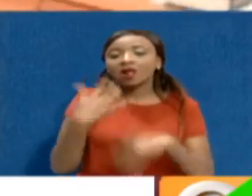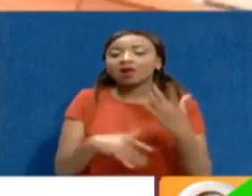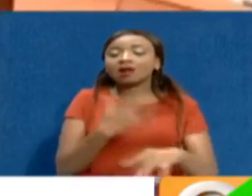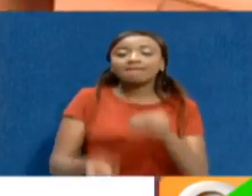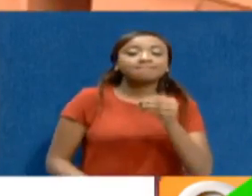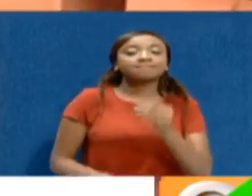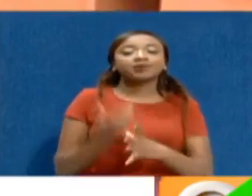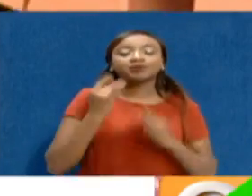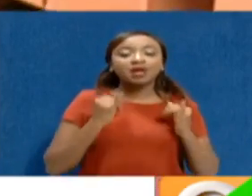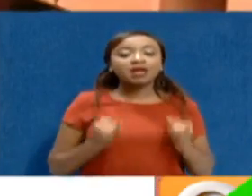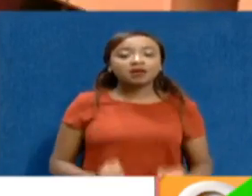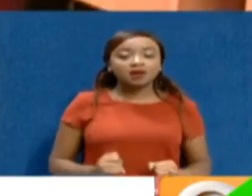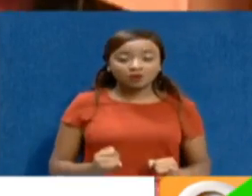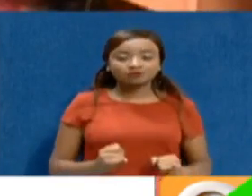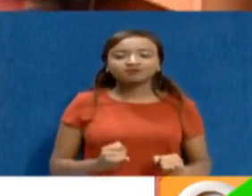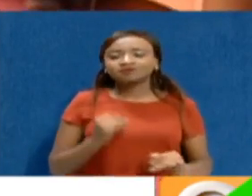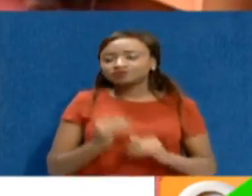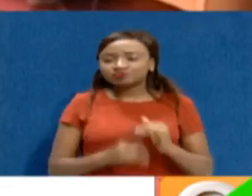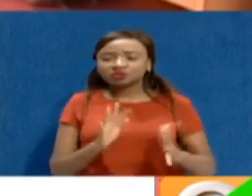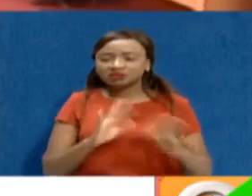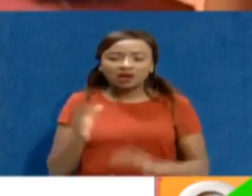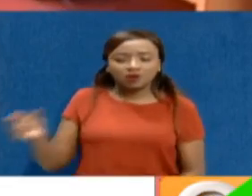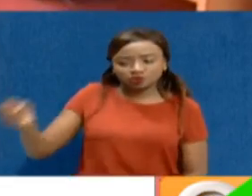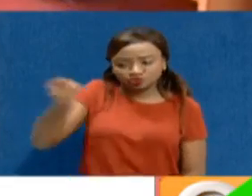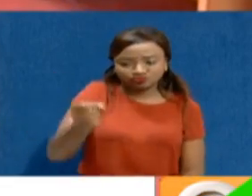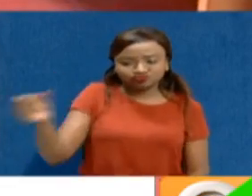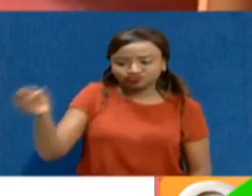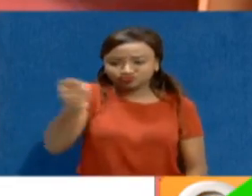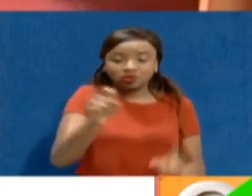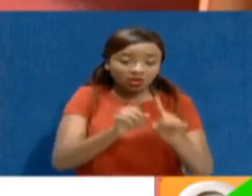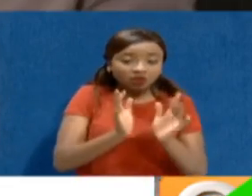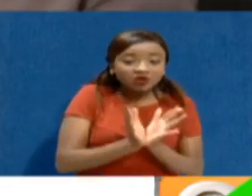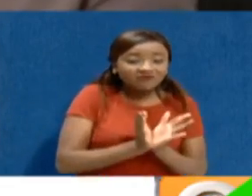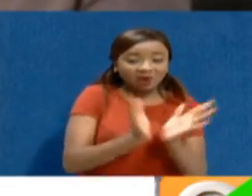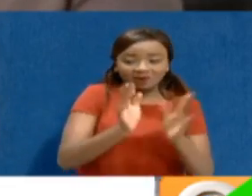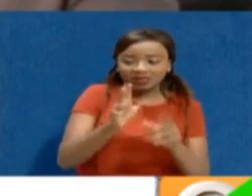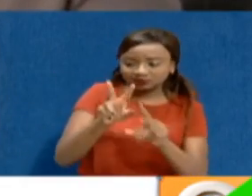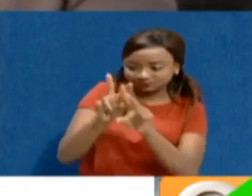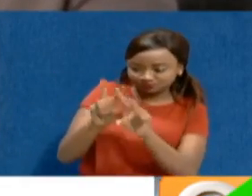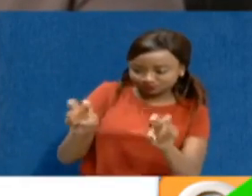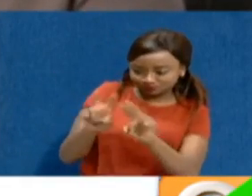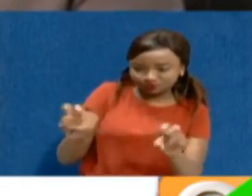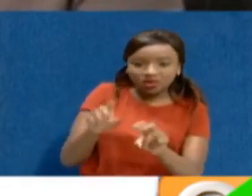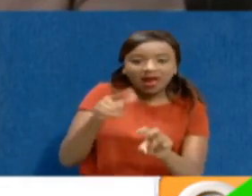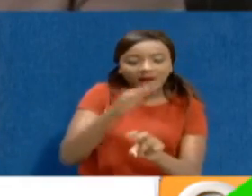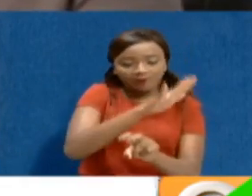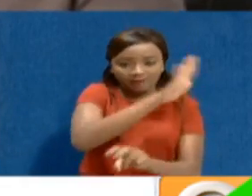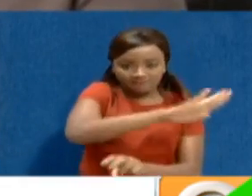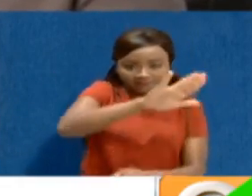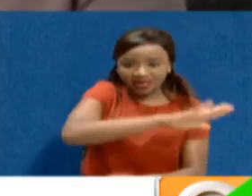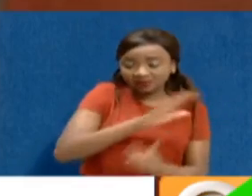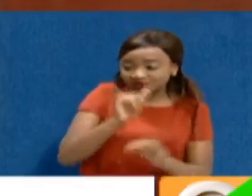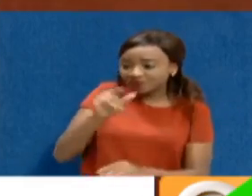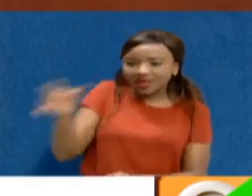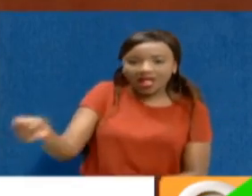a rigorous process of appointing judges, including public vetting by Parliament. That new dispensation would produce an unlikely